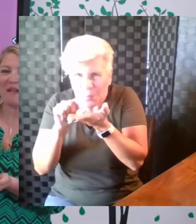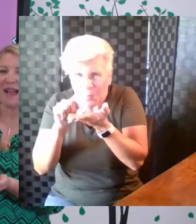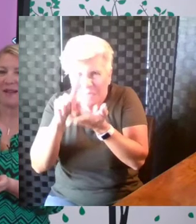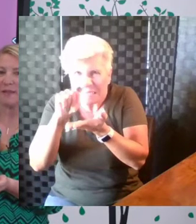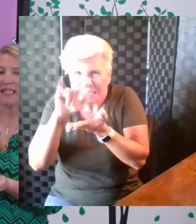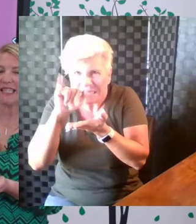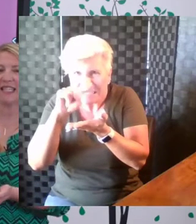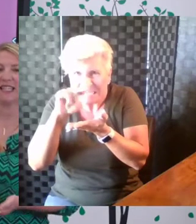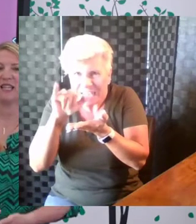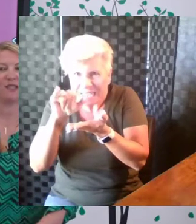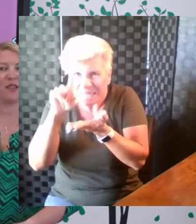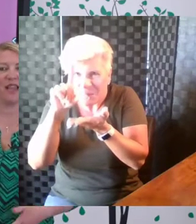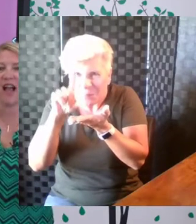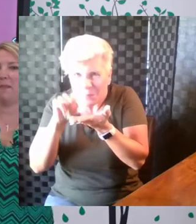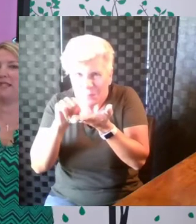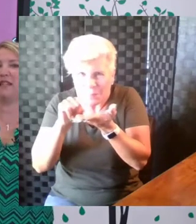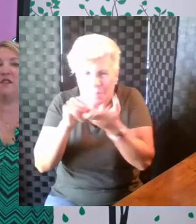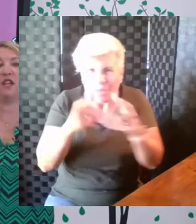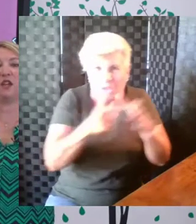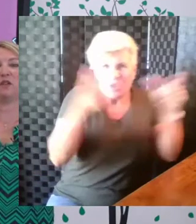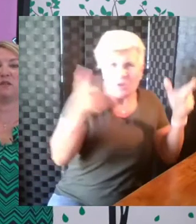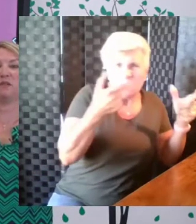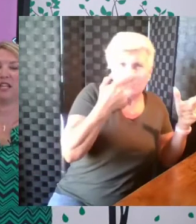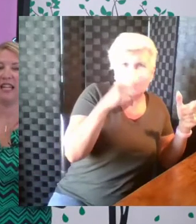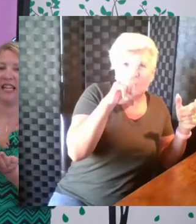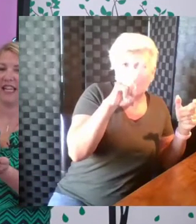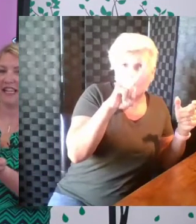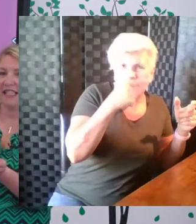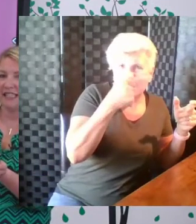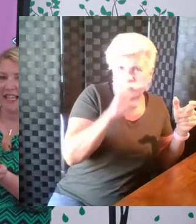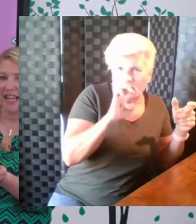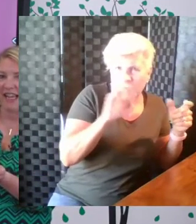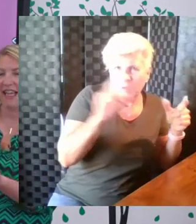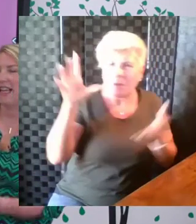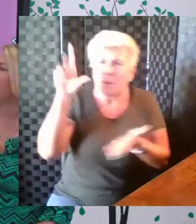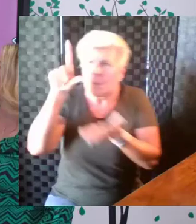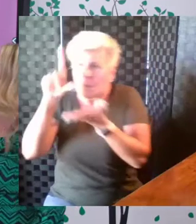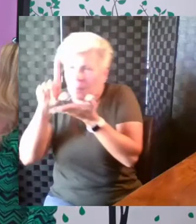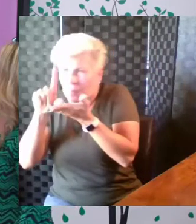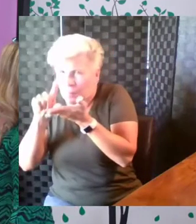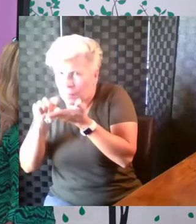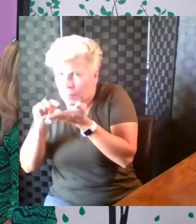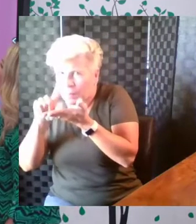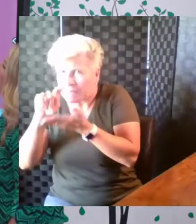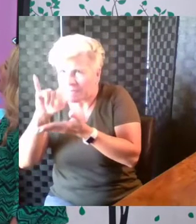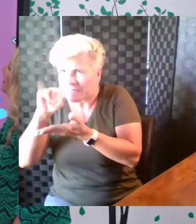Tiny like a mouse. So the opposite of huge is tiny.